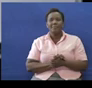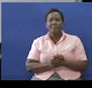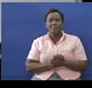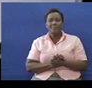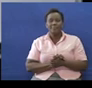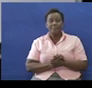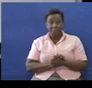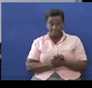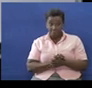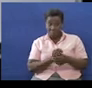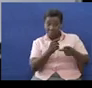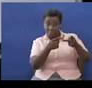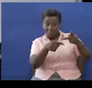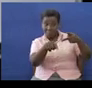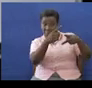and Singida.